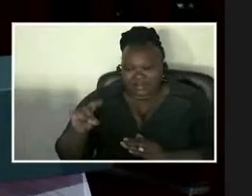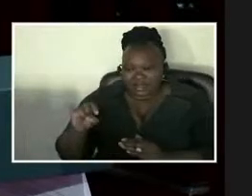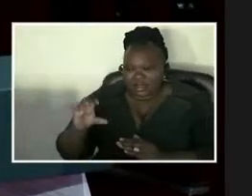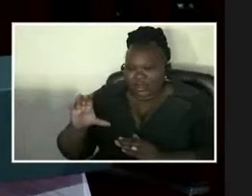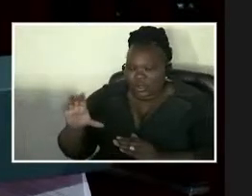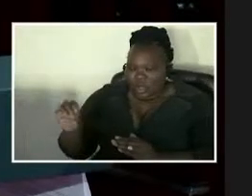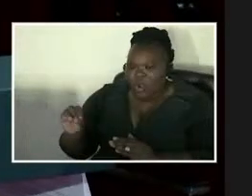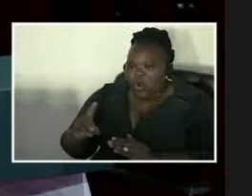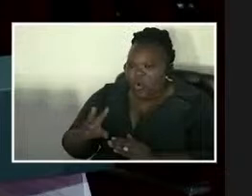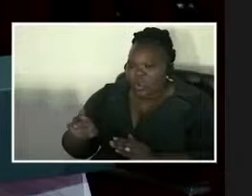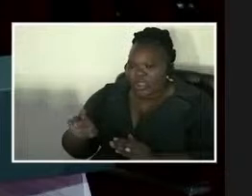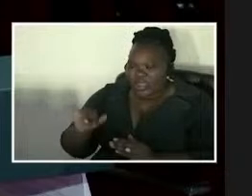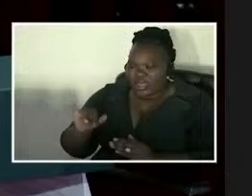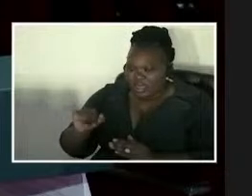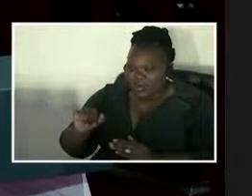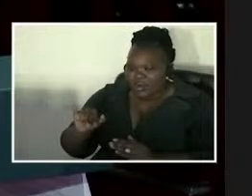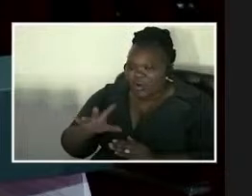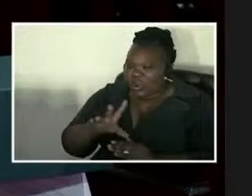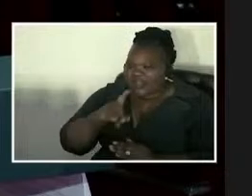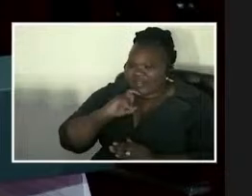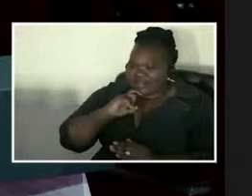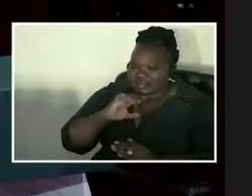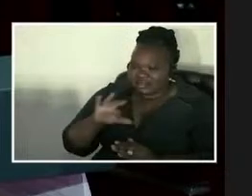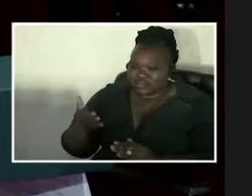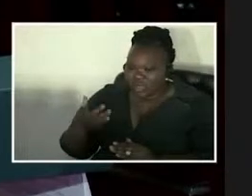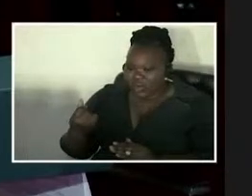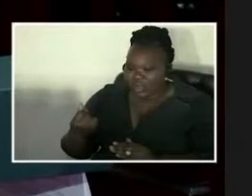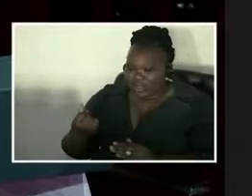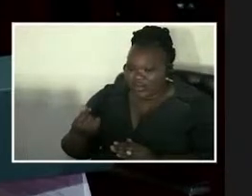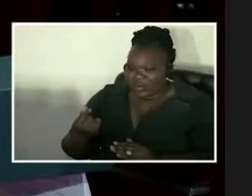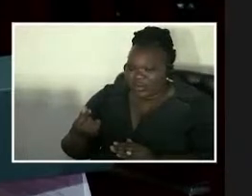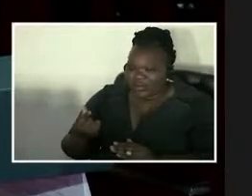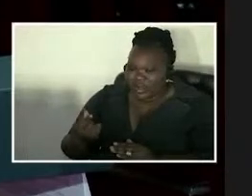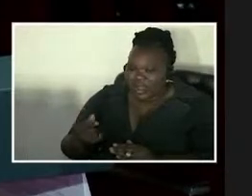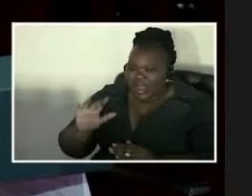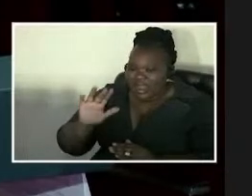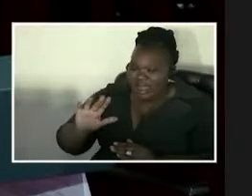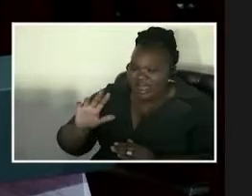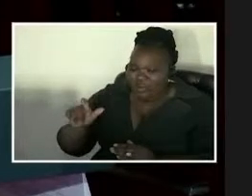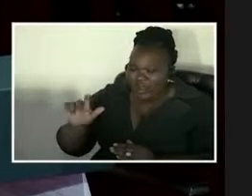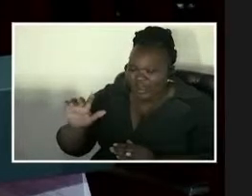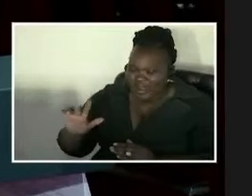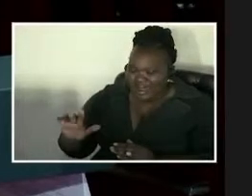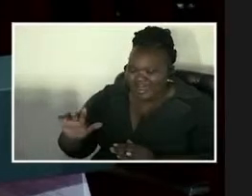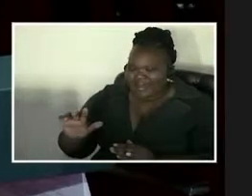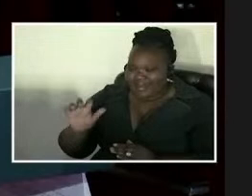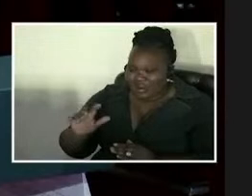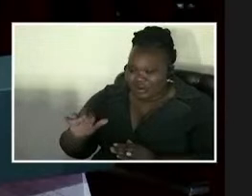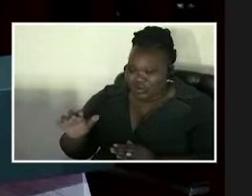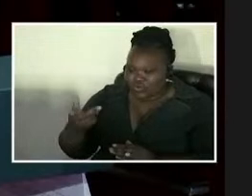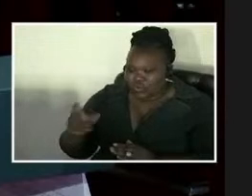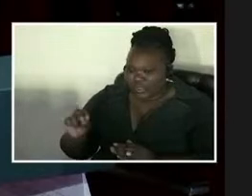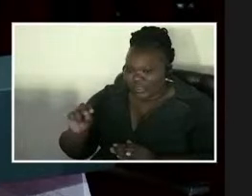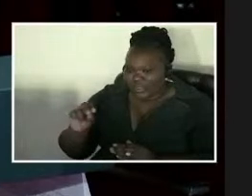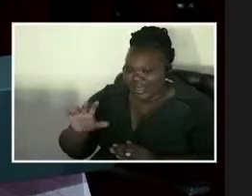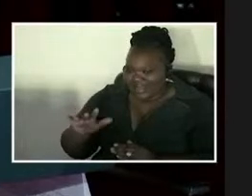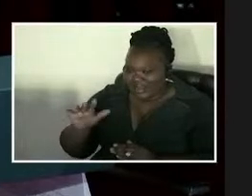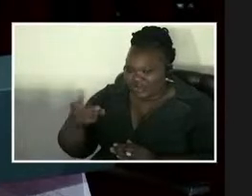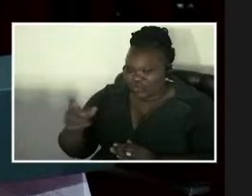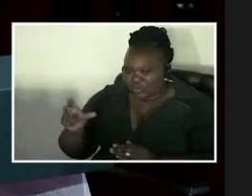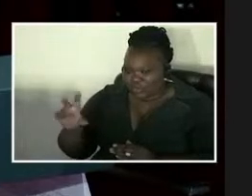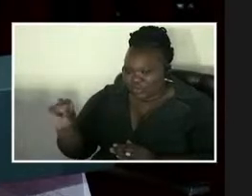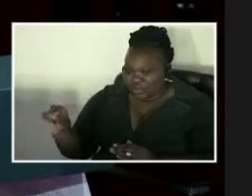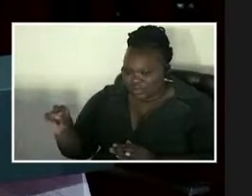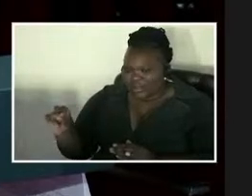expenditure as important department in curt a record expenditure of 9.92 billion during the 2019-2020 financial